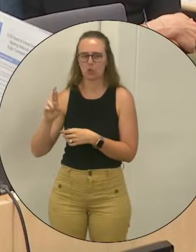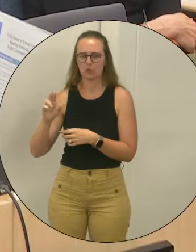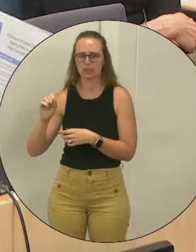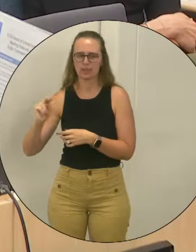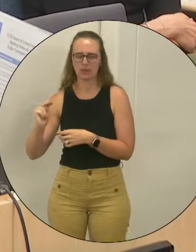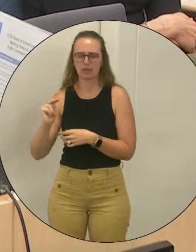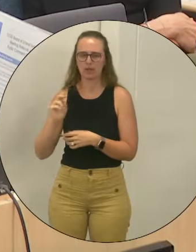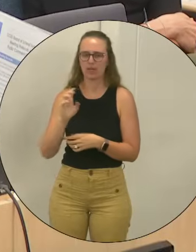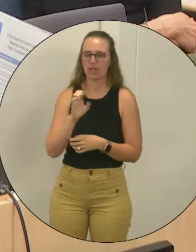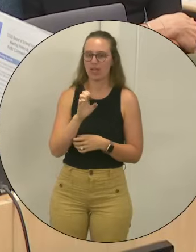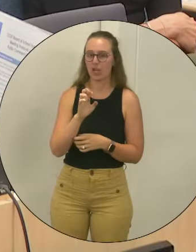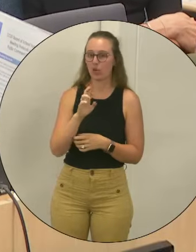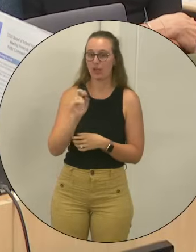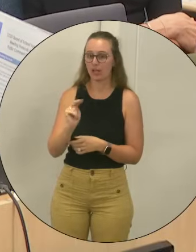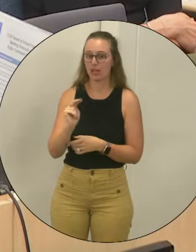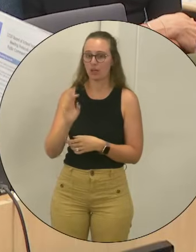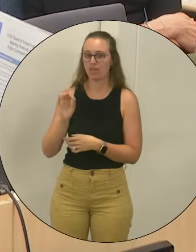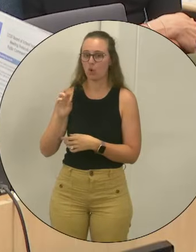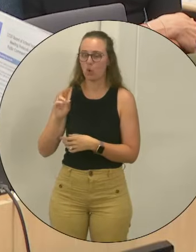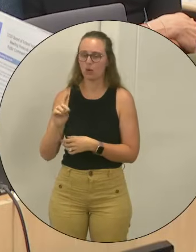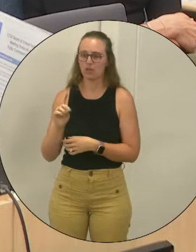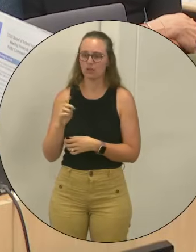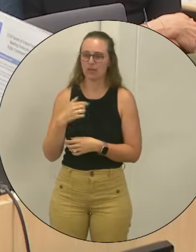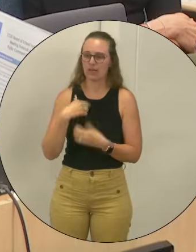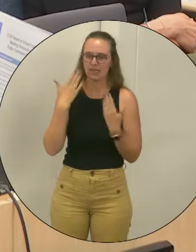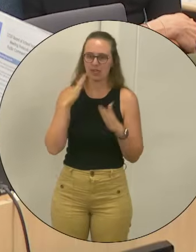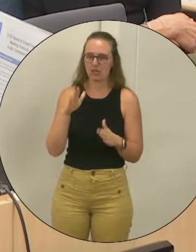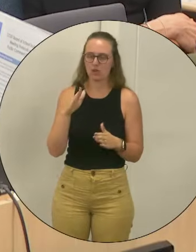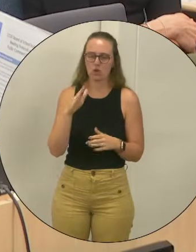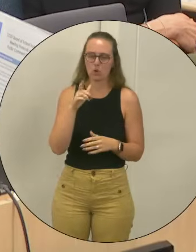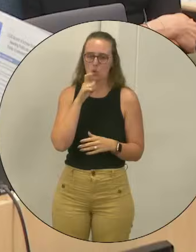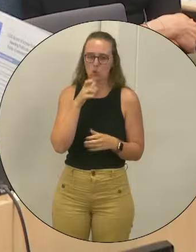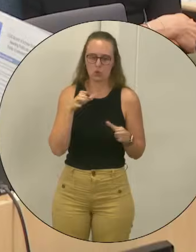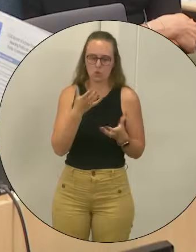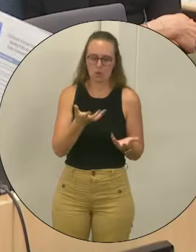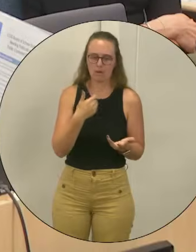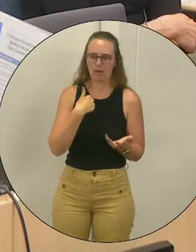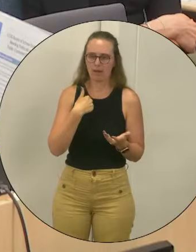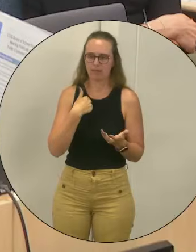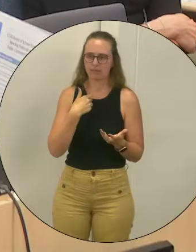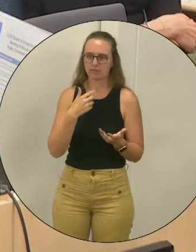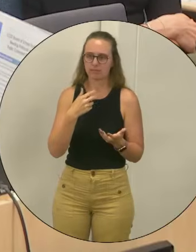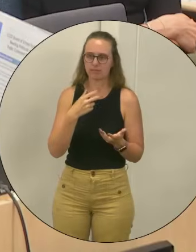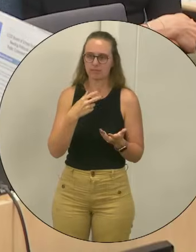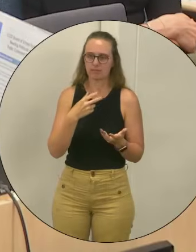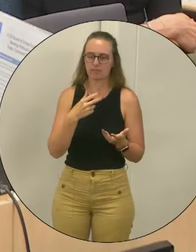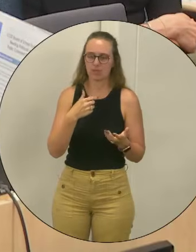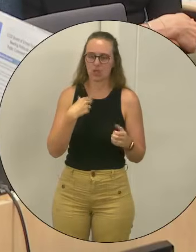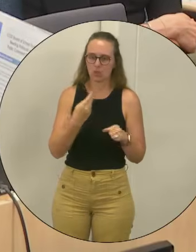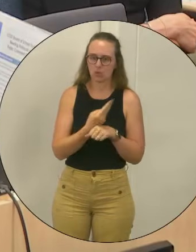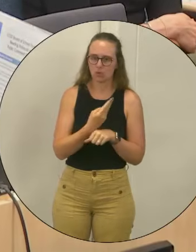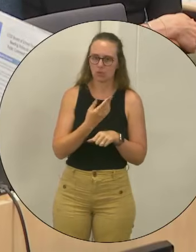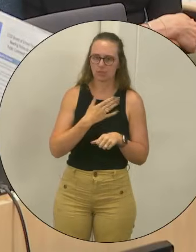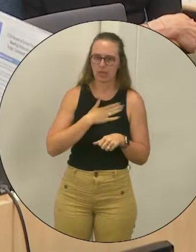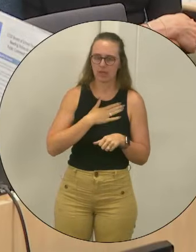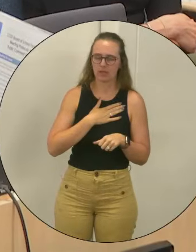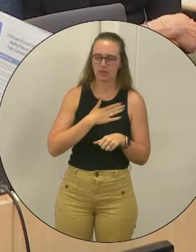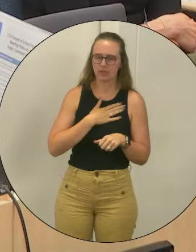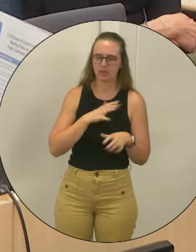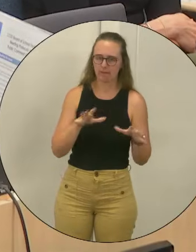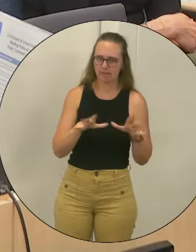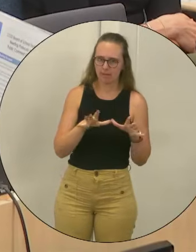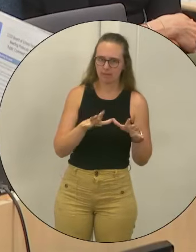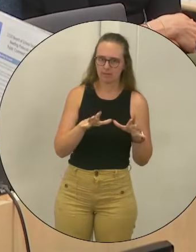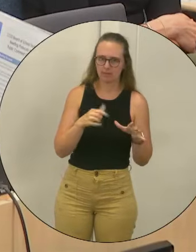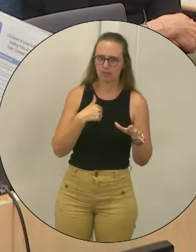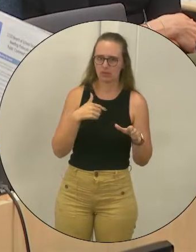Aaron Ford, went to go do it. I didn't need to know who was doing what. Either I get on the ground and I use my 210, my 2 feet, 10 toes, and I do what I